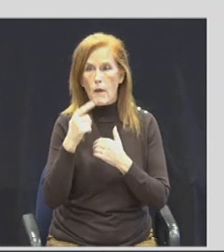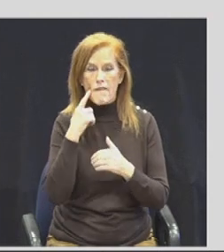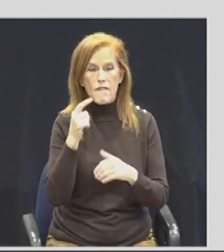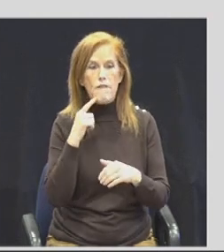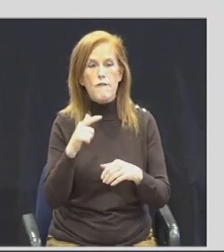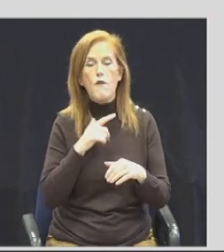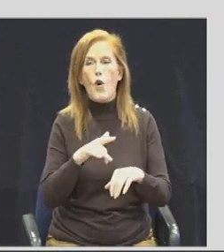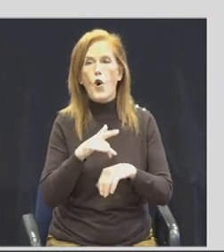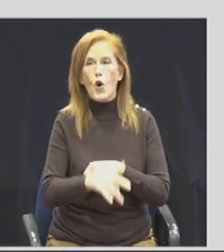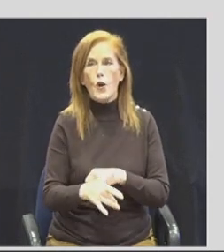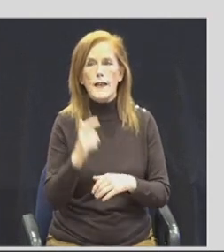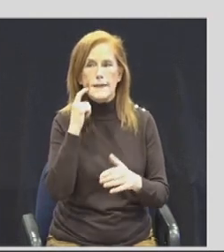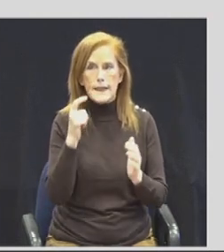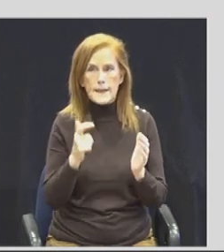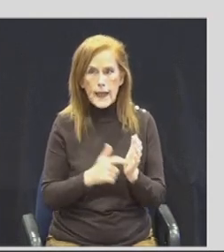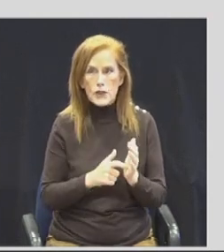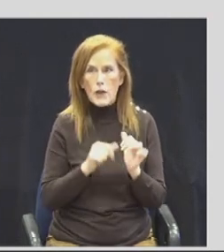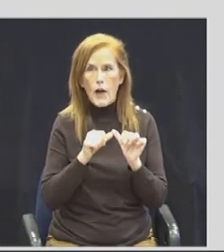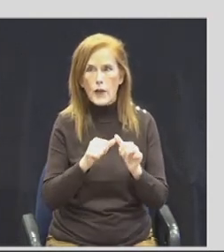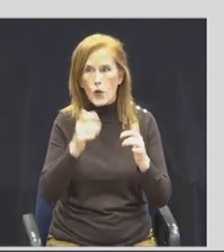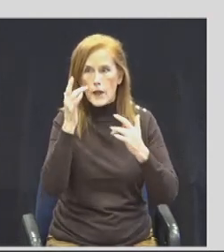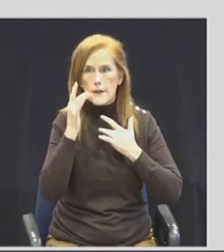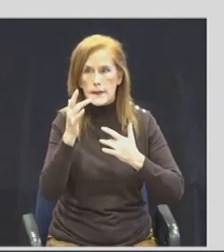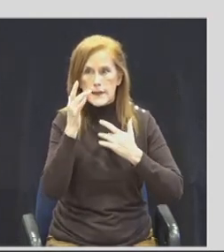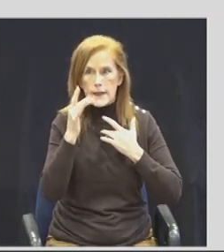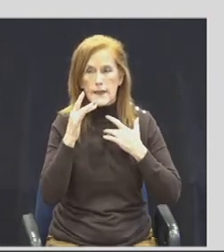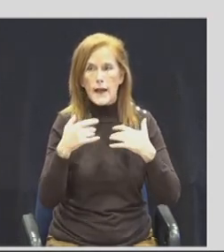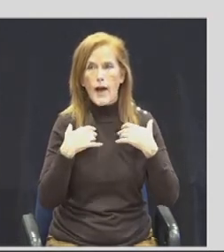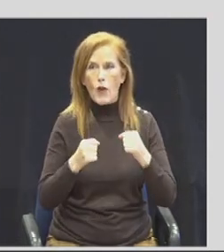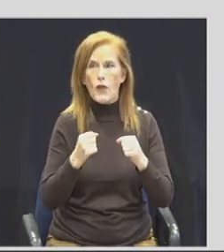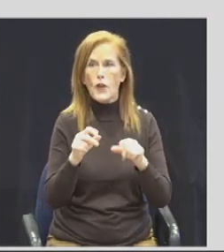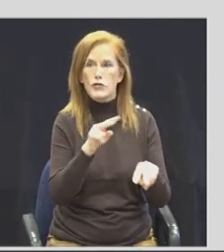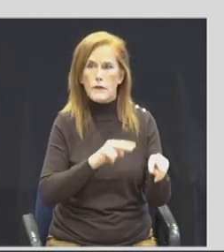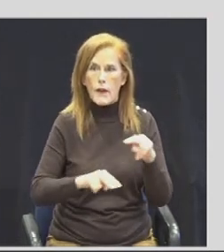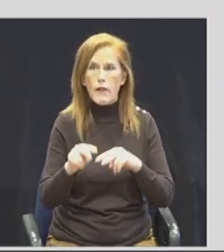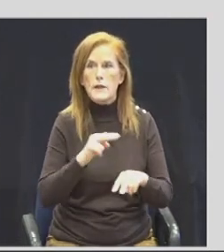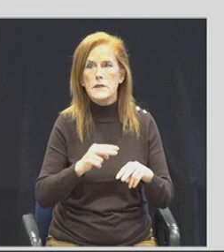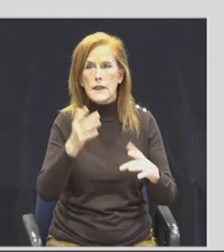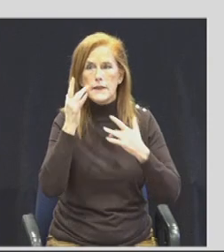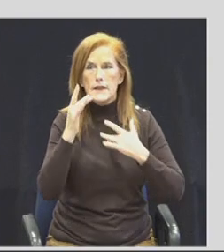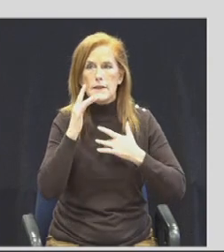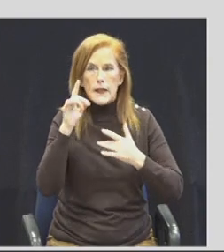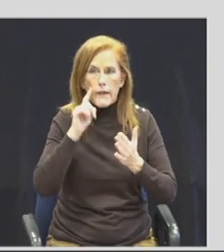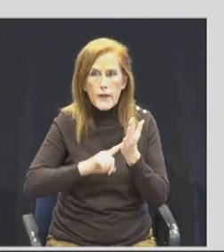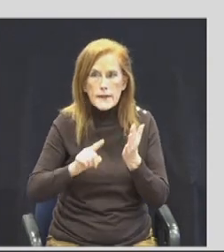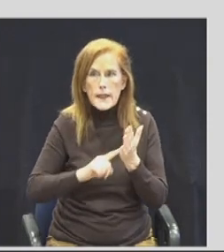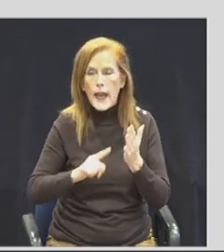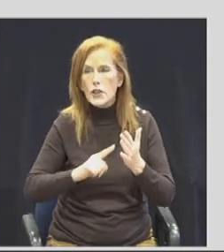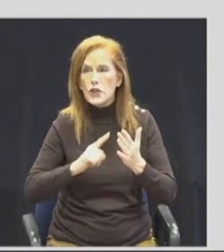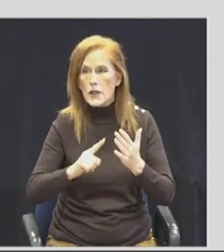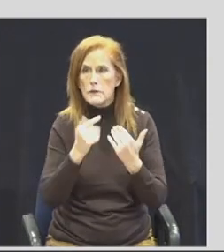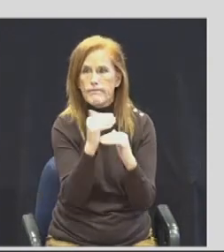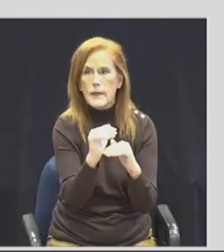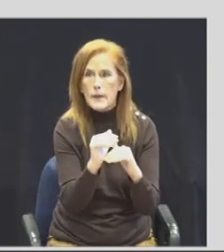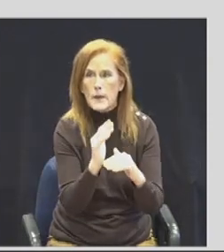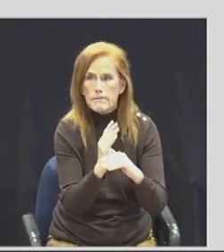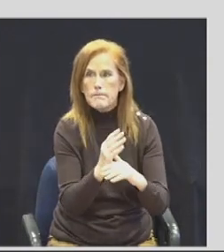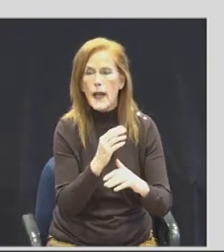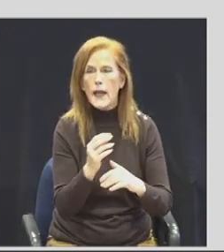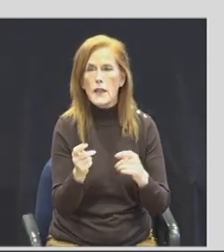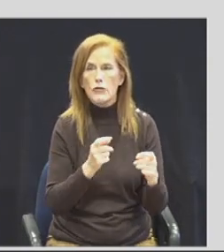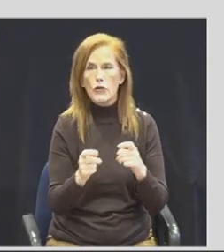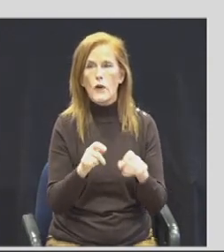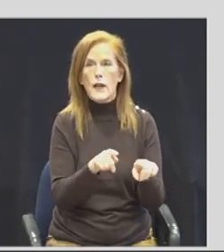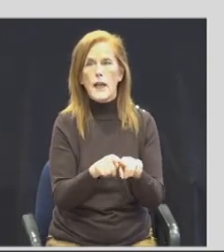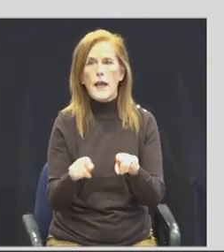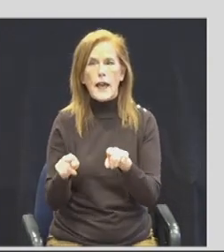detection and ongoing disease and health surveillance, disease investigation, containment and control. Again, there's that communication piece, communication of